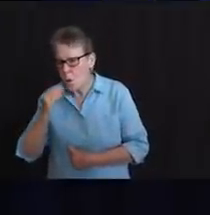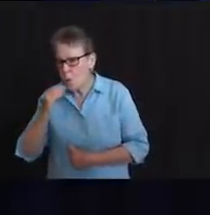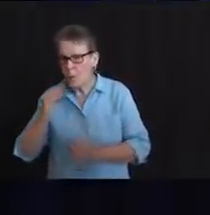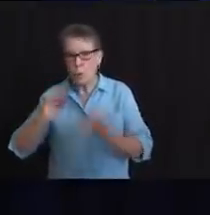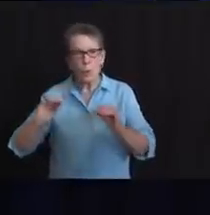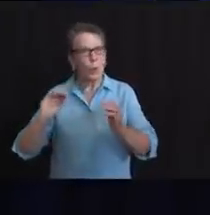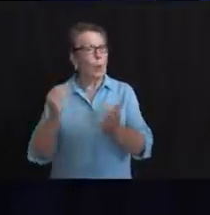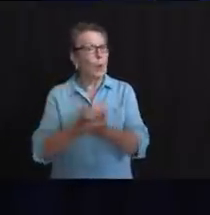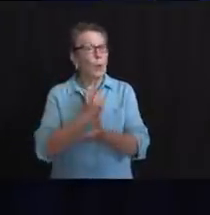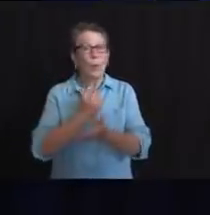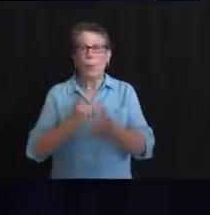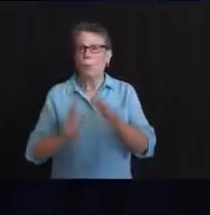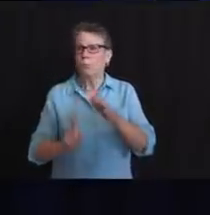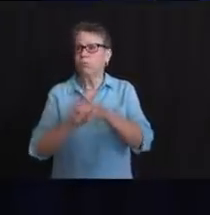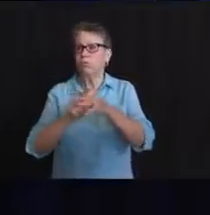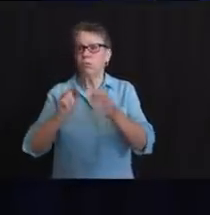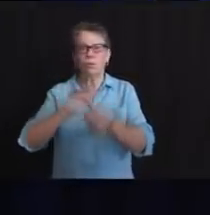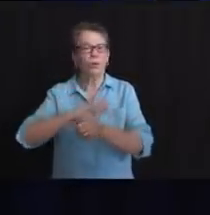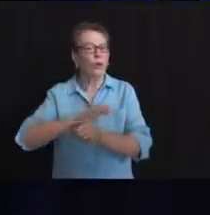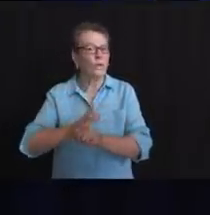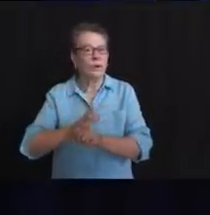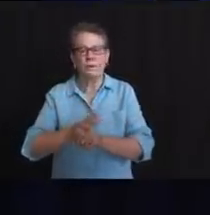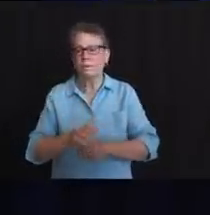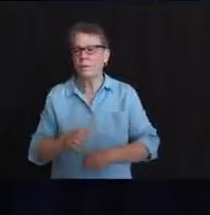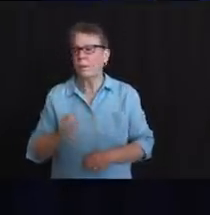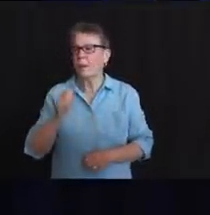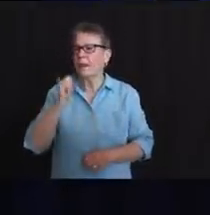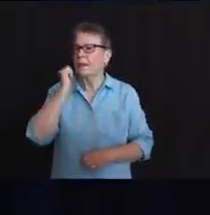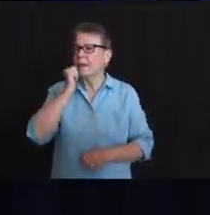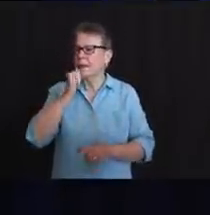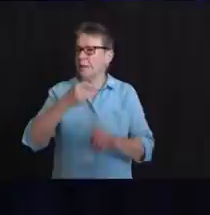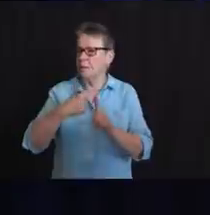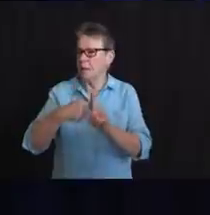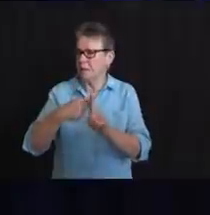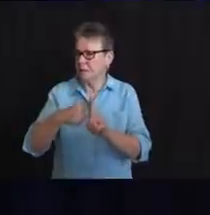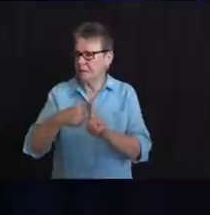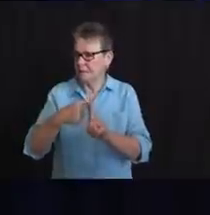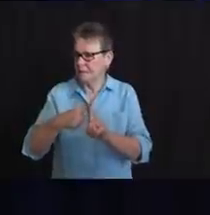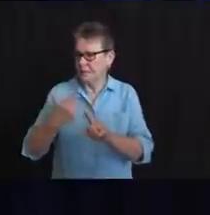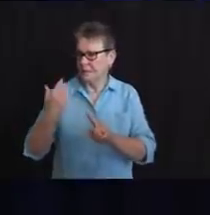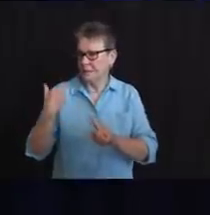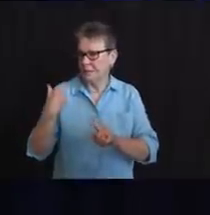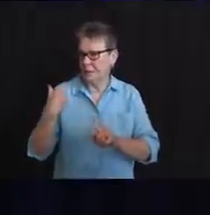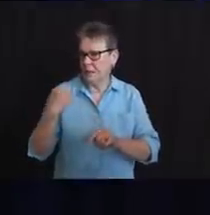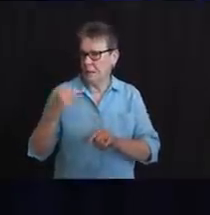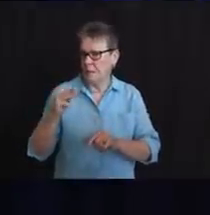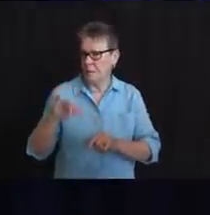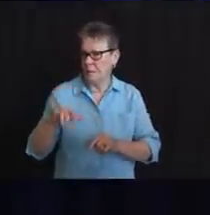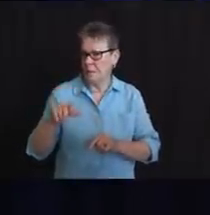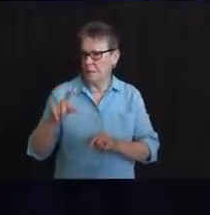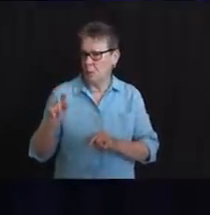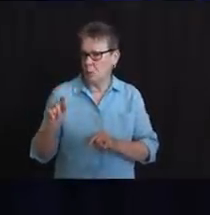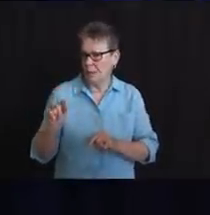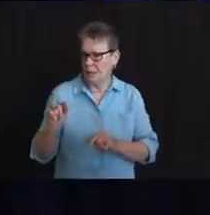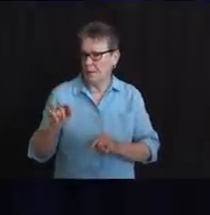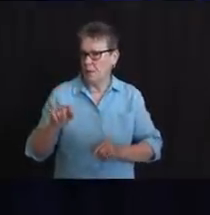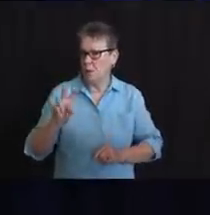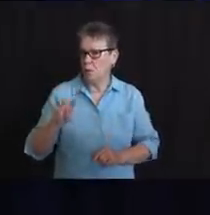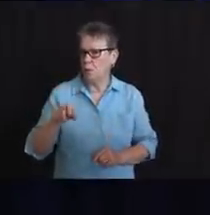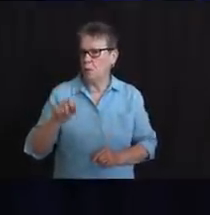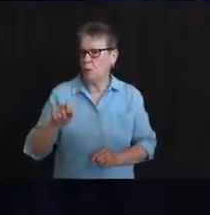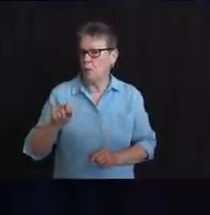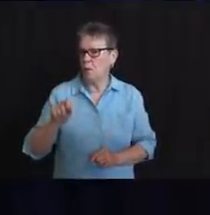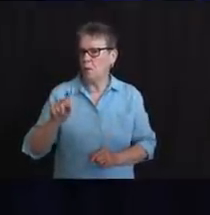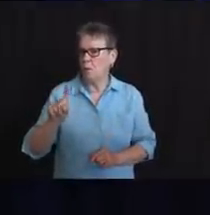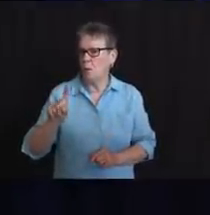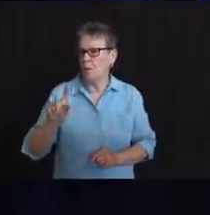percent positivity as of May 20th in New Jersey is 2.13, northern part of the